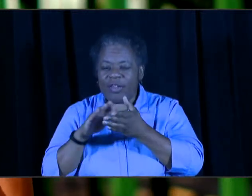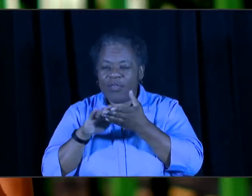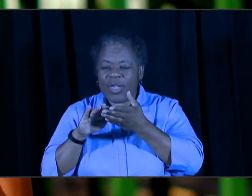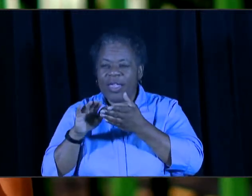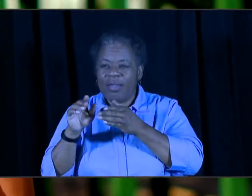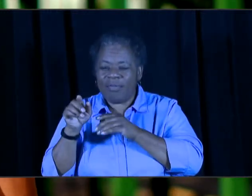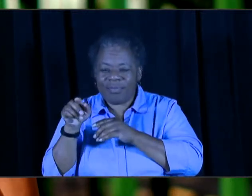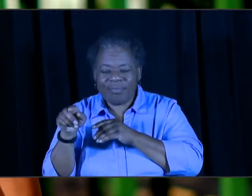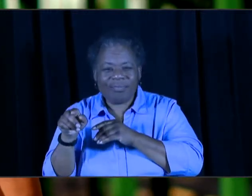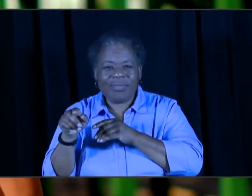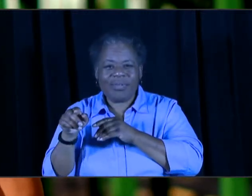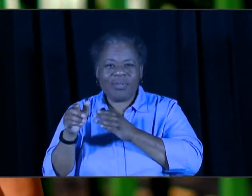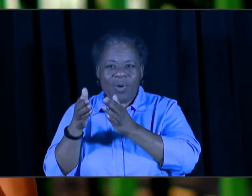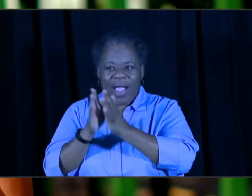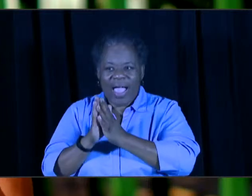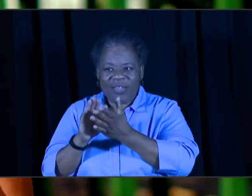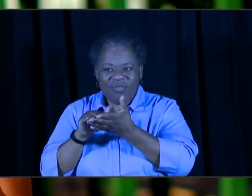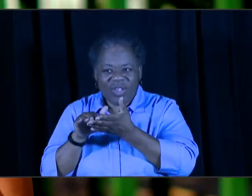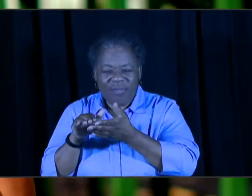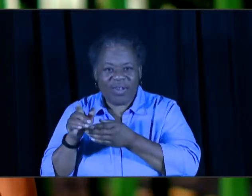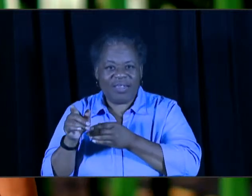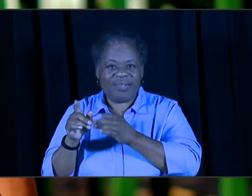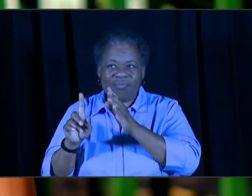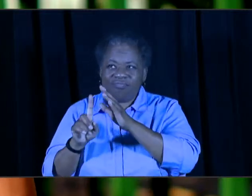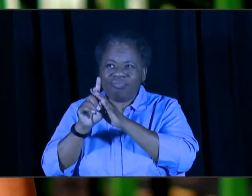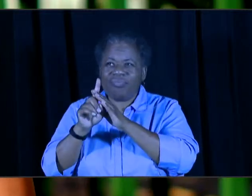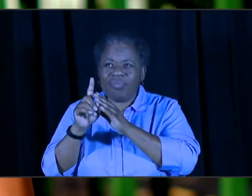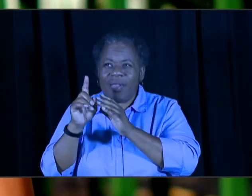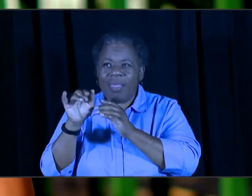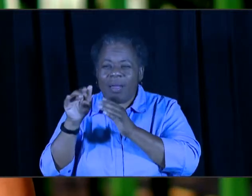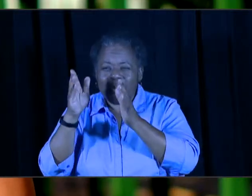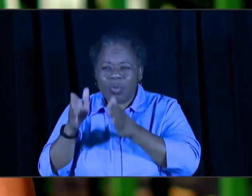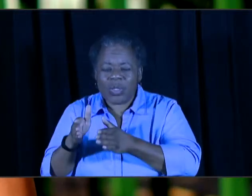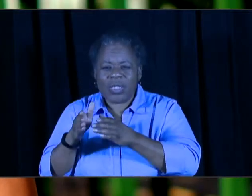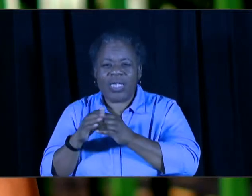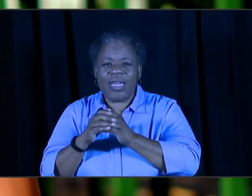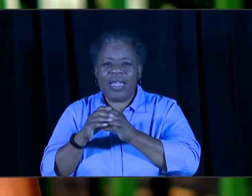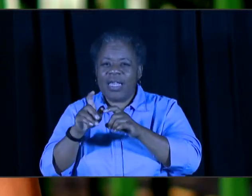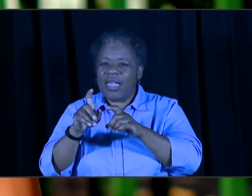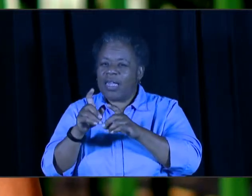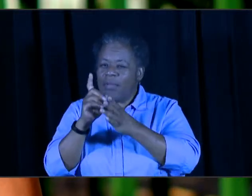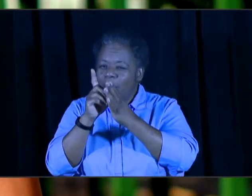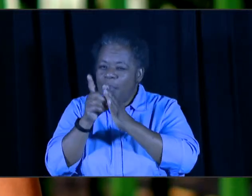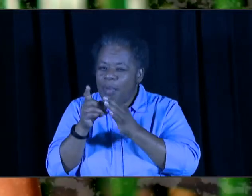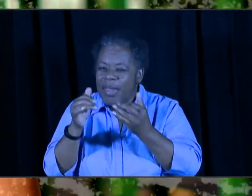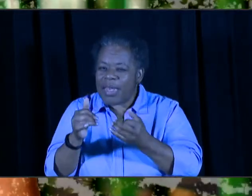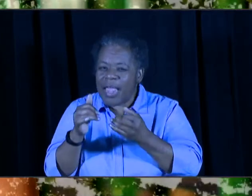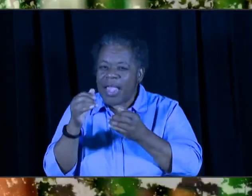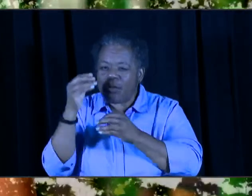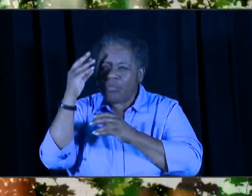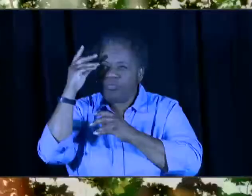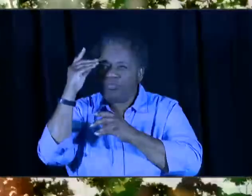for forgiveness from. I want to give you a moment to reflect on this and to bring it before God.